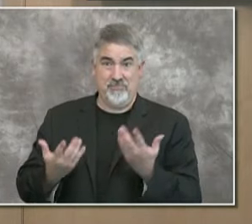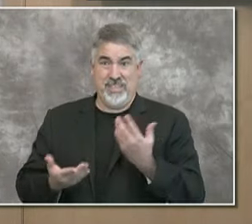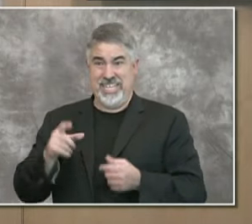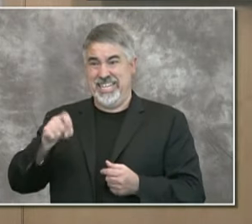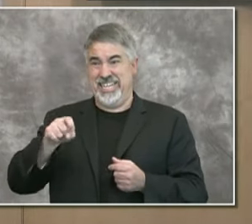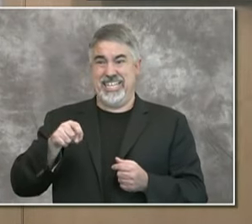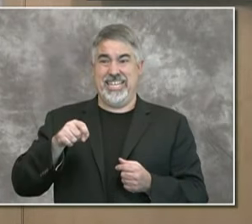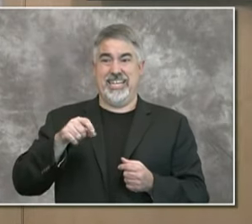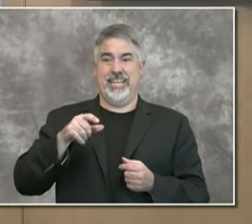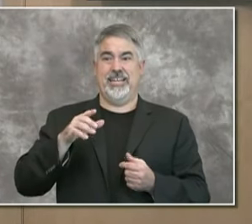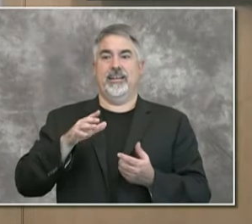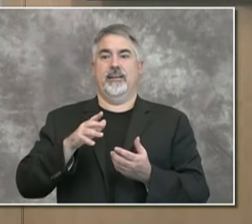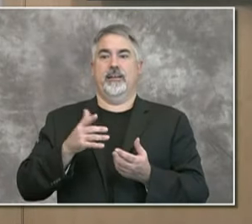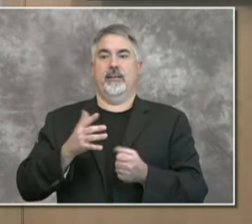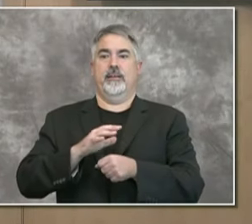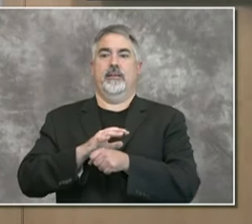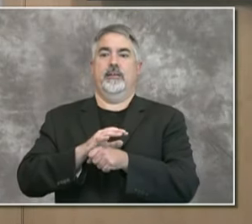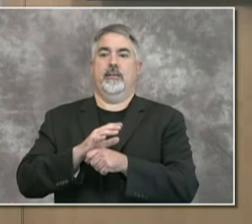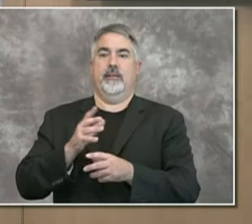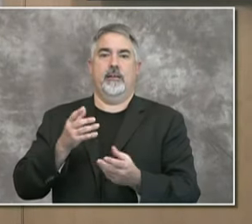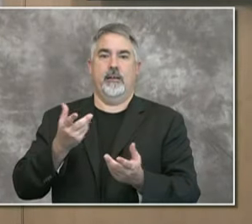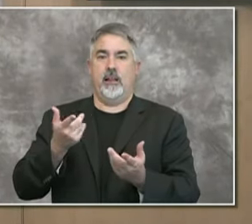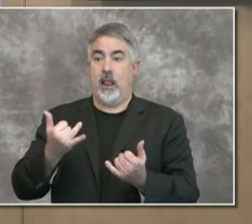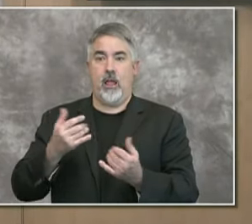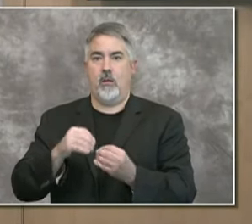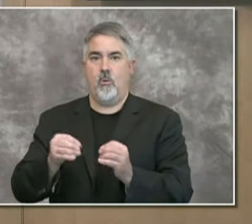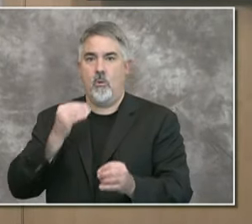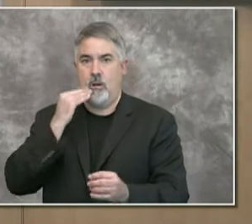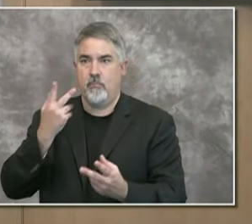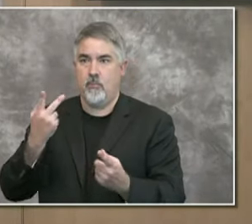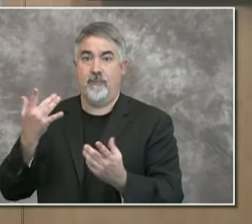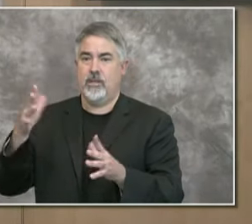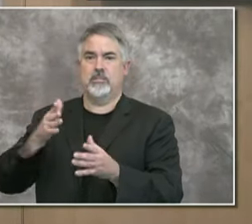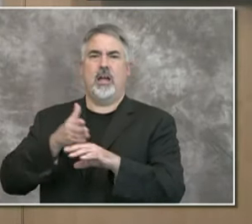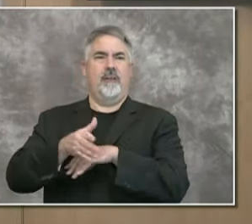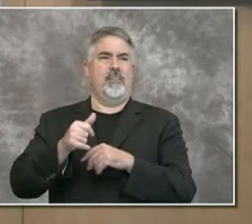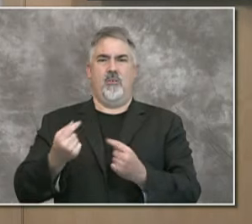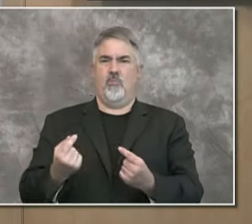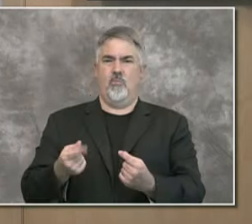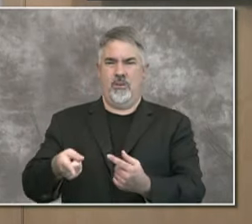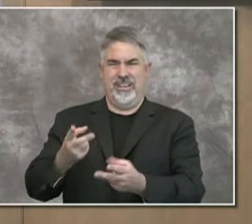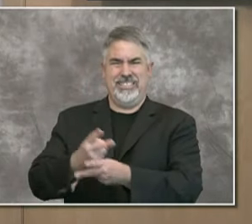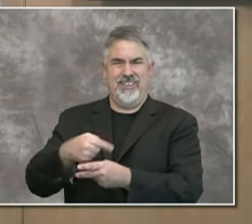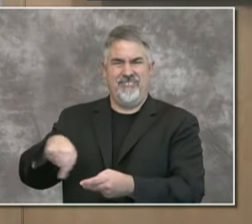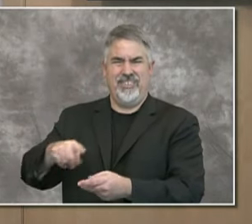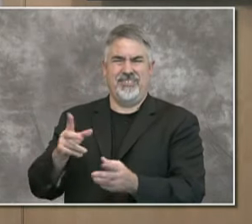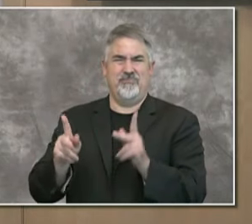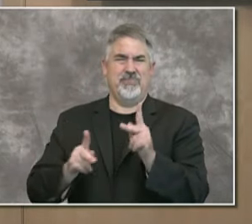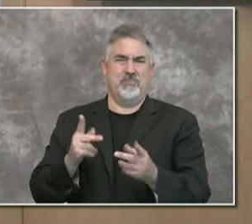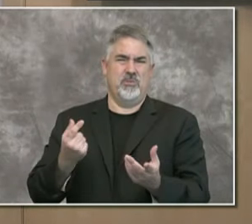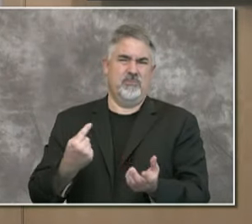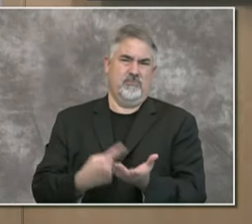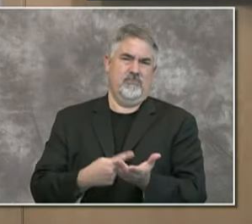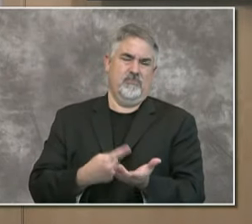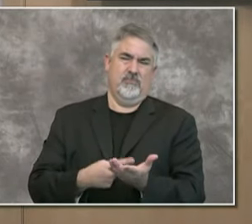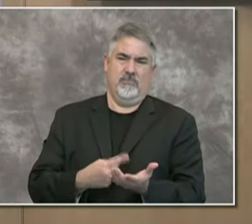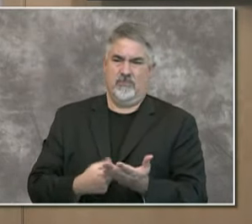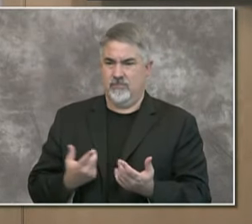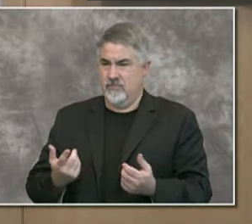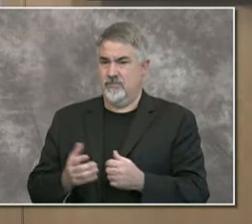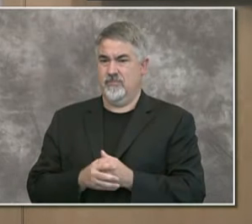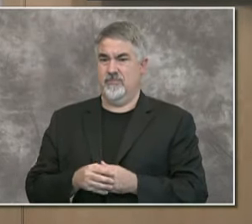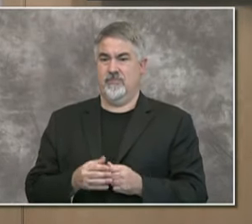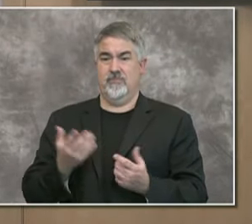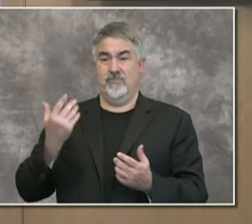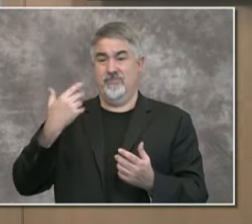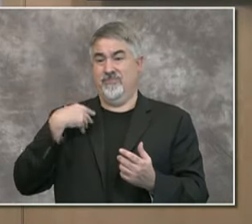ill. In partnership with the Regional Task Force on the Homeless, we have procured a number of hotel rooms for those who